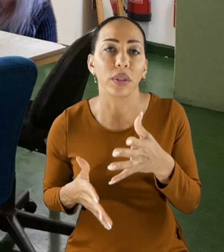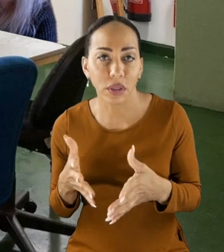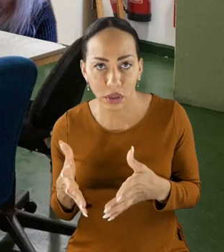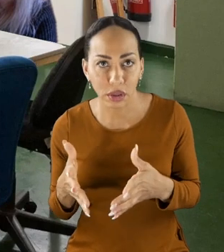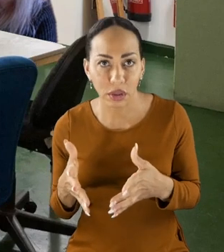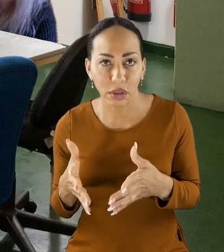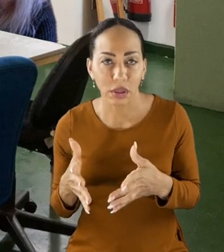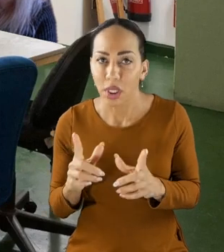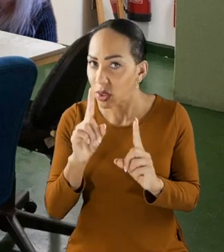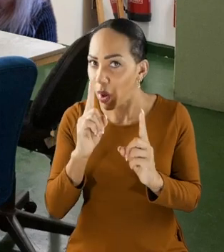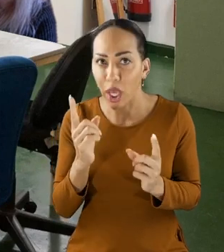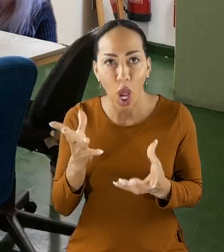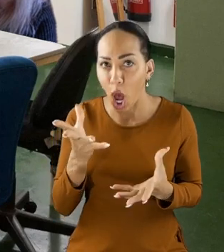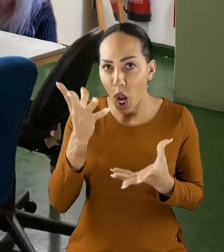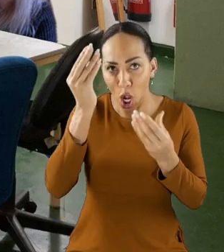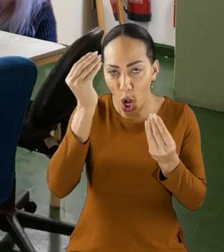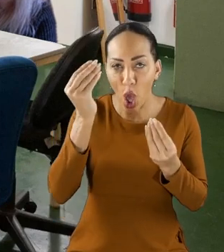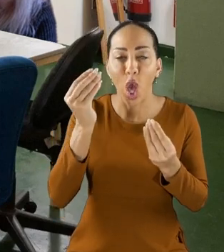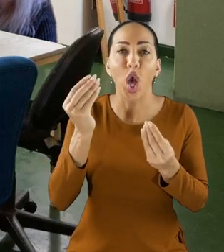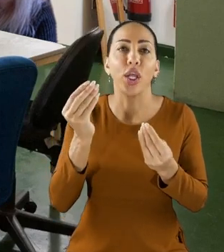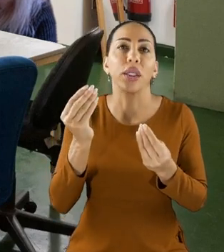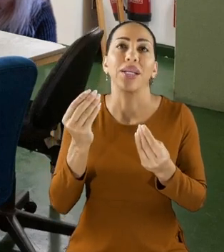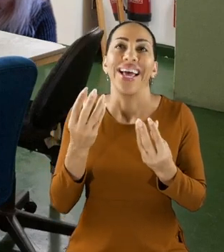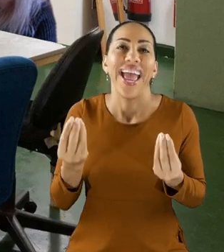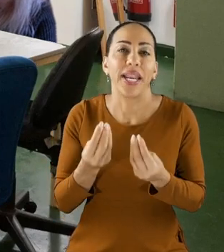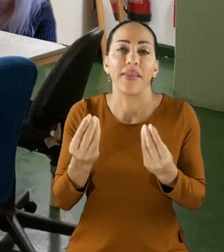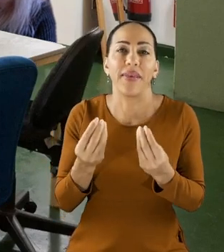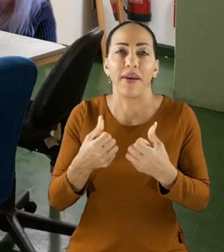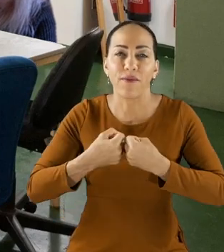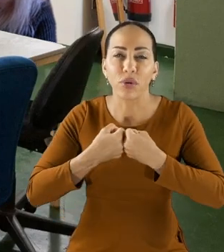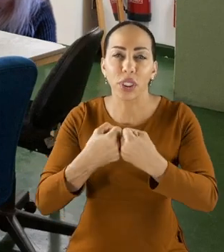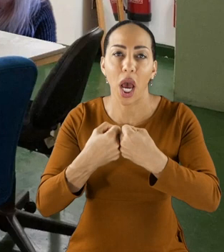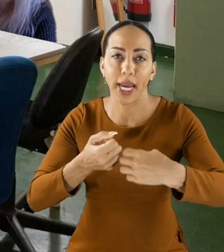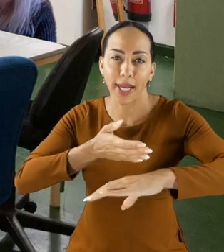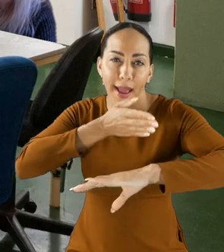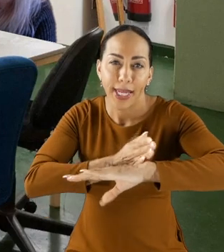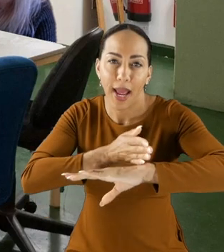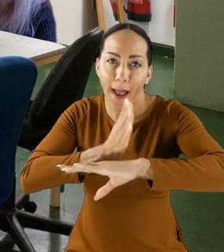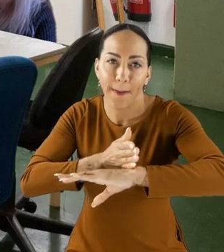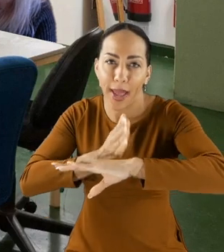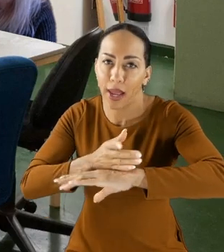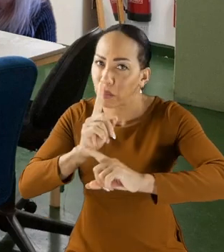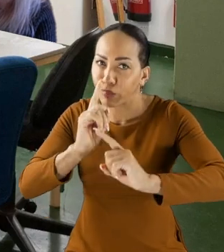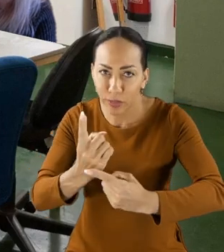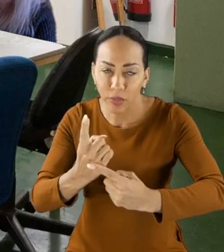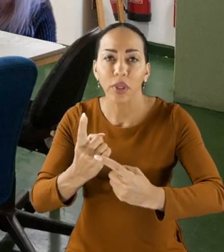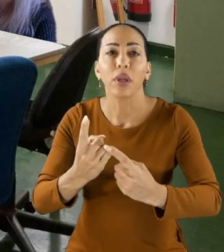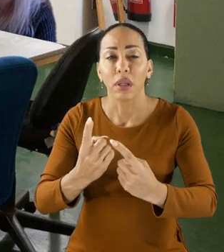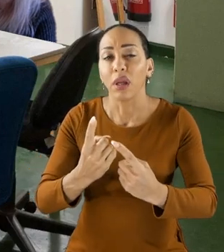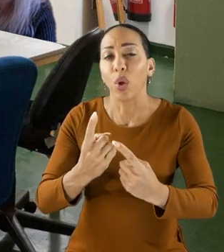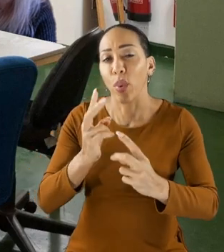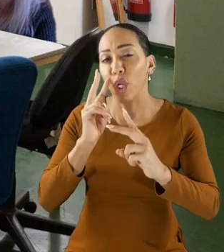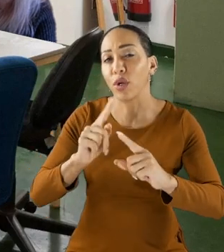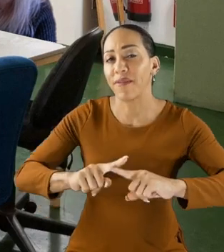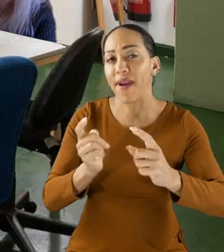to learn something with tight enough, reliable timing for something like that.